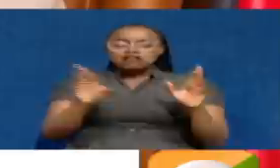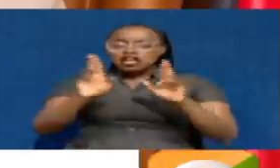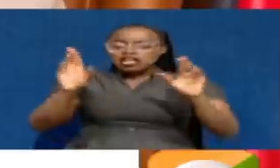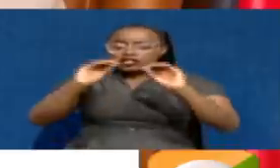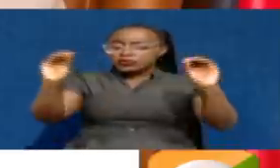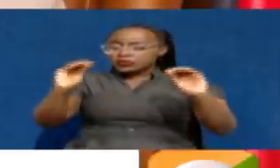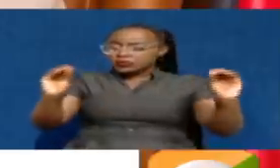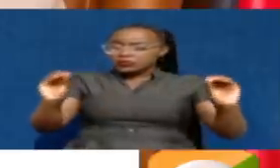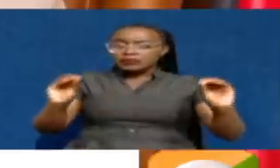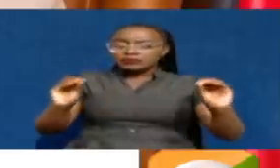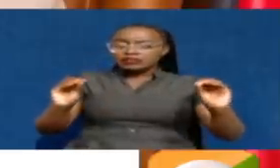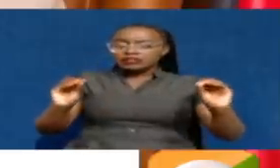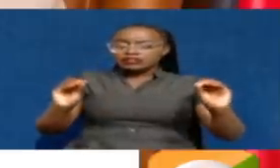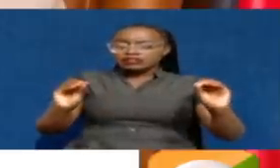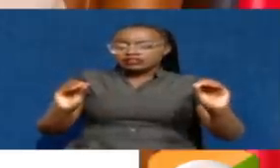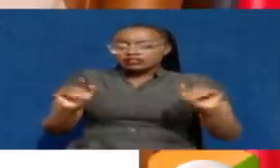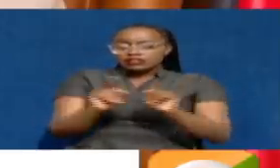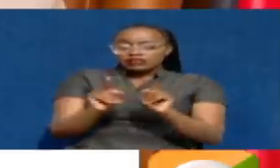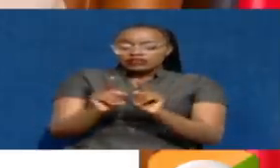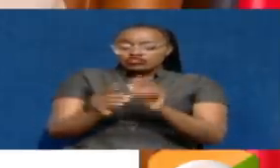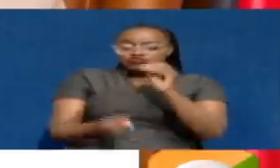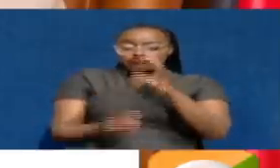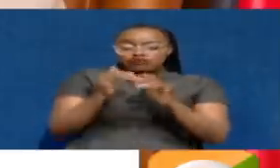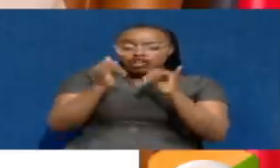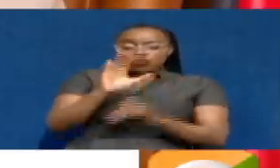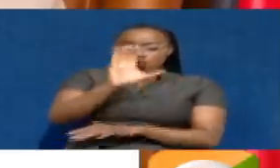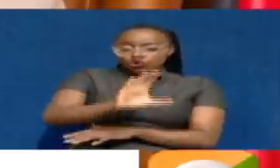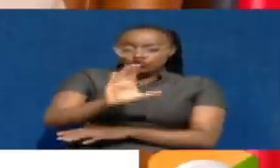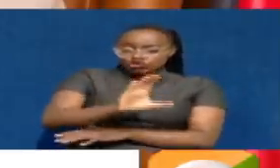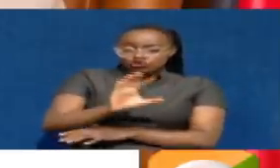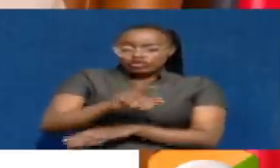to demarcate the new constituencies within time.